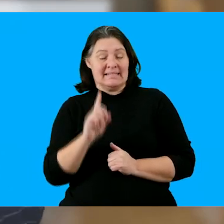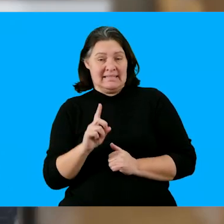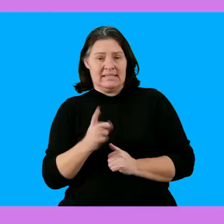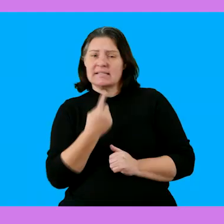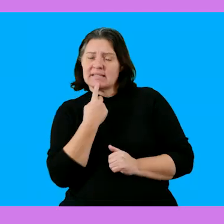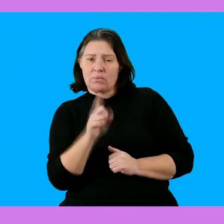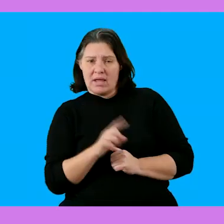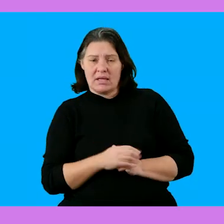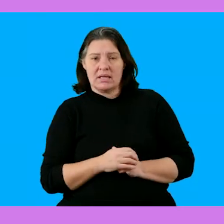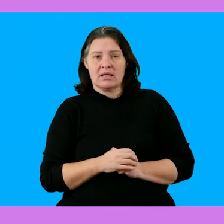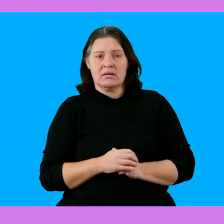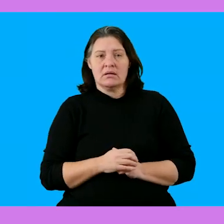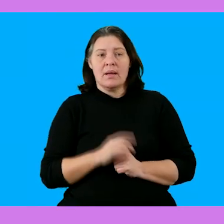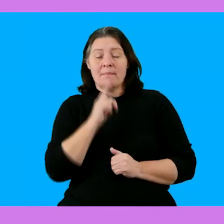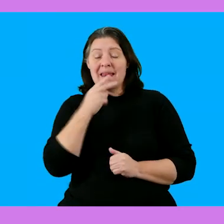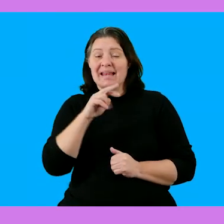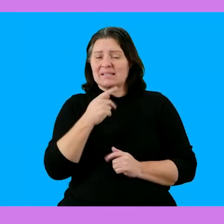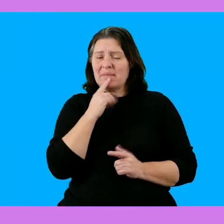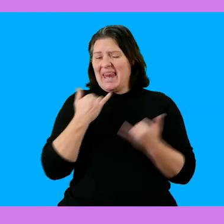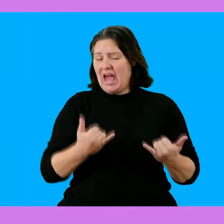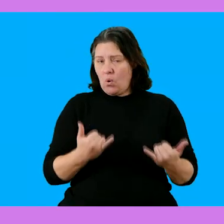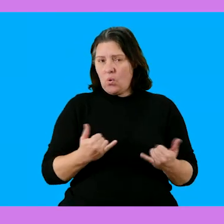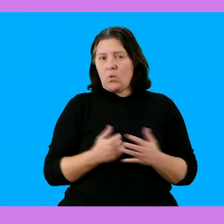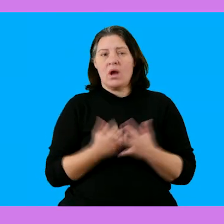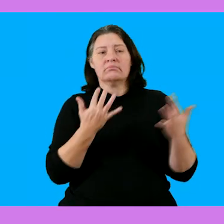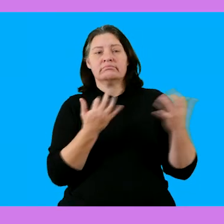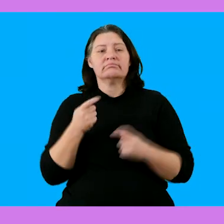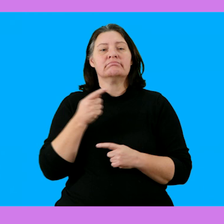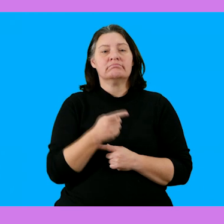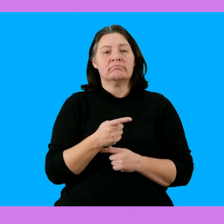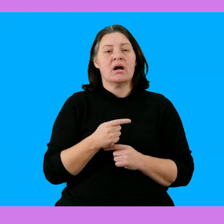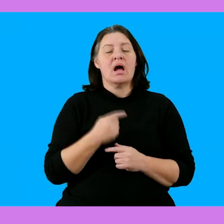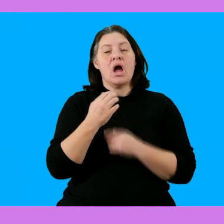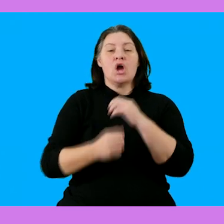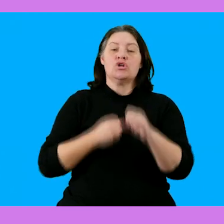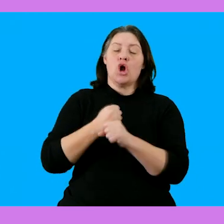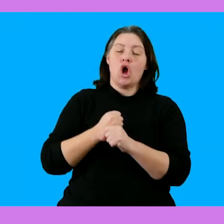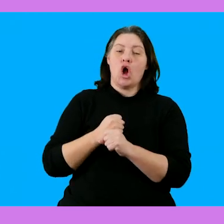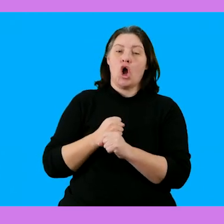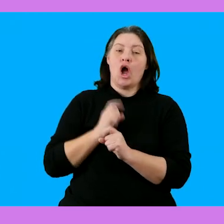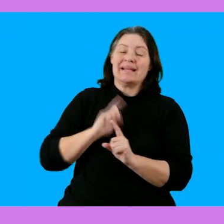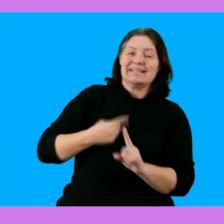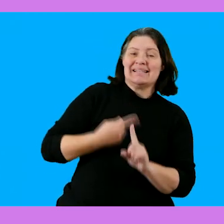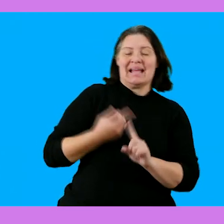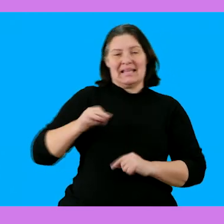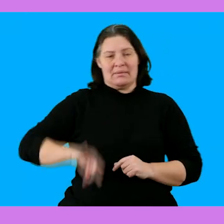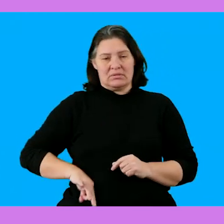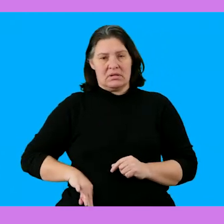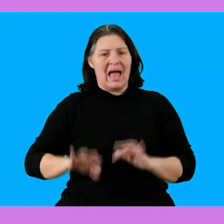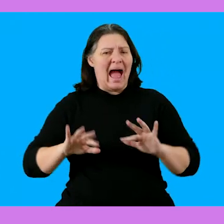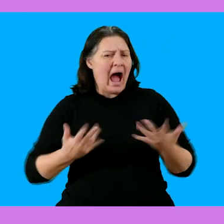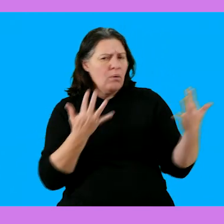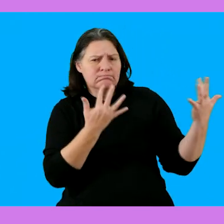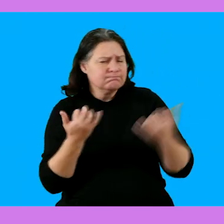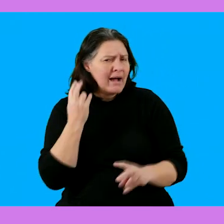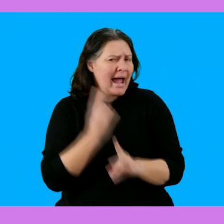Question D. It says, hence, meaning now, calculate Amy Lee's annual taxable income. And how do we